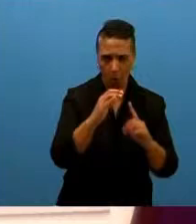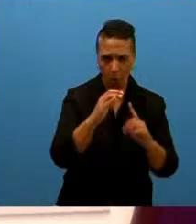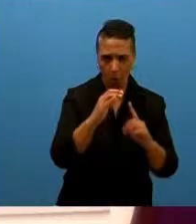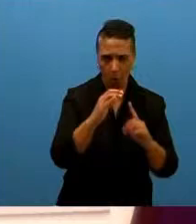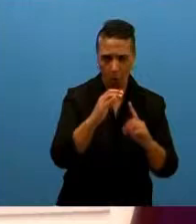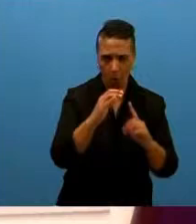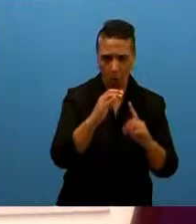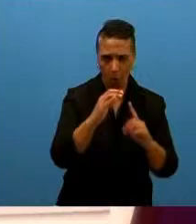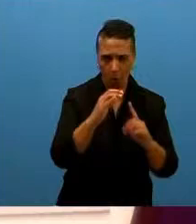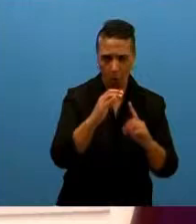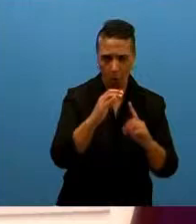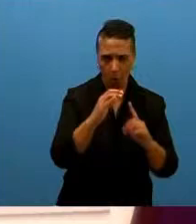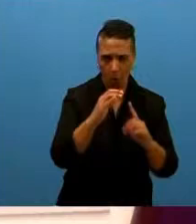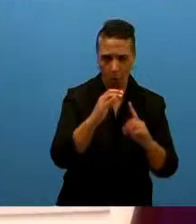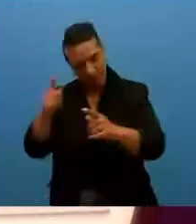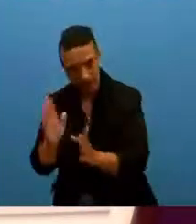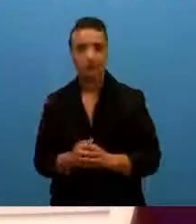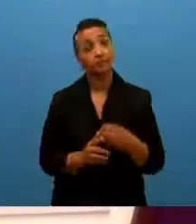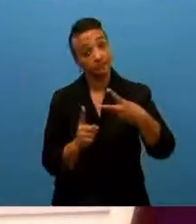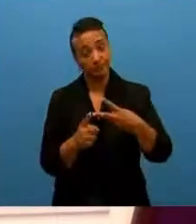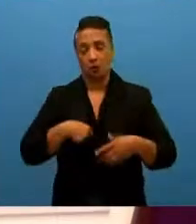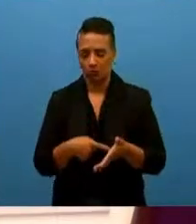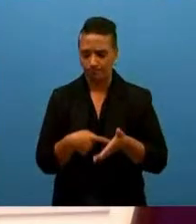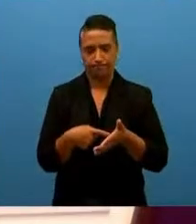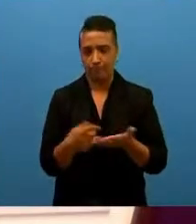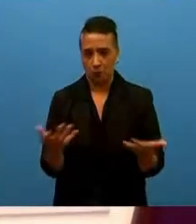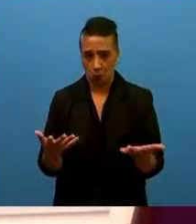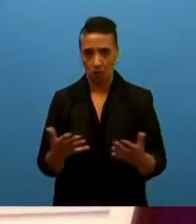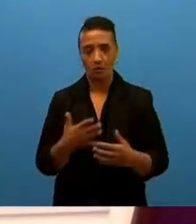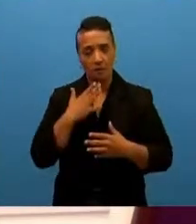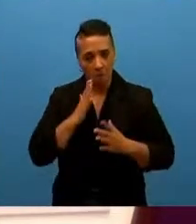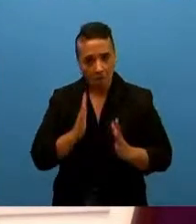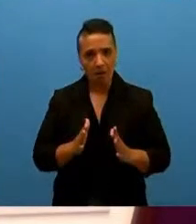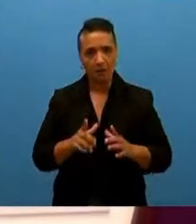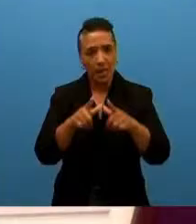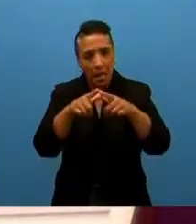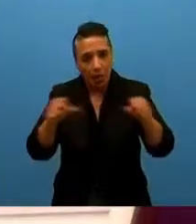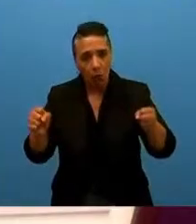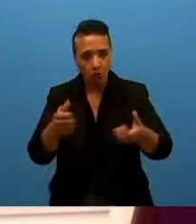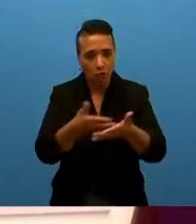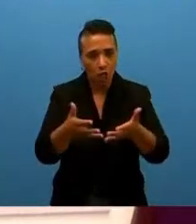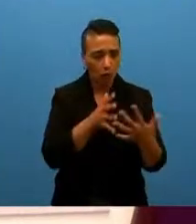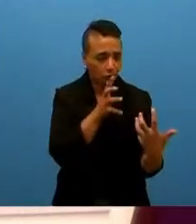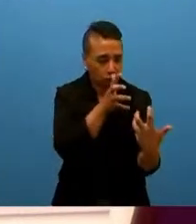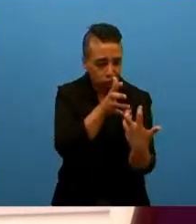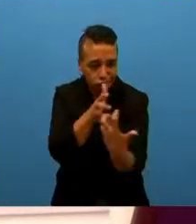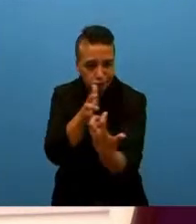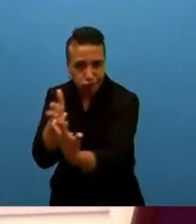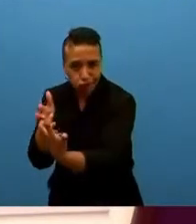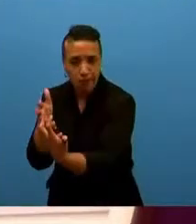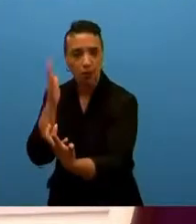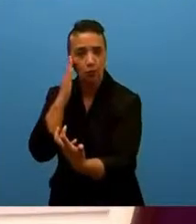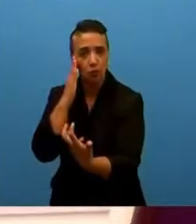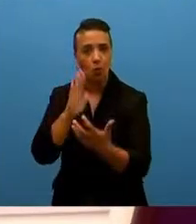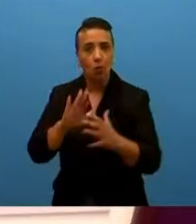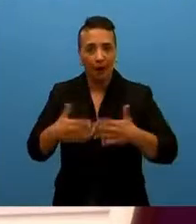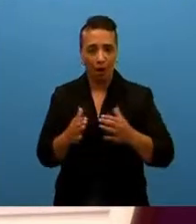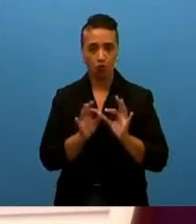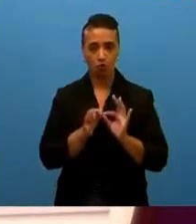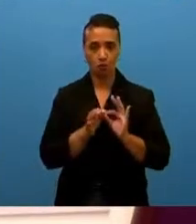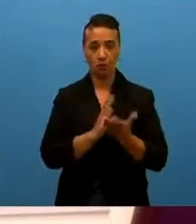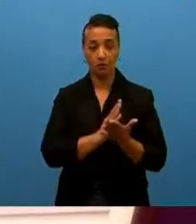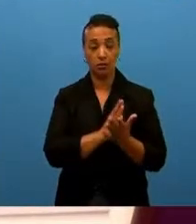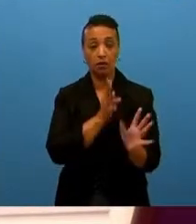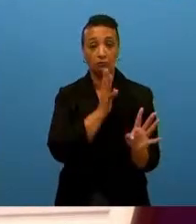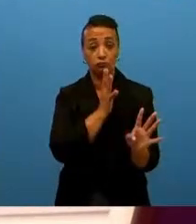Second, we emphasize the importance of ensuring linguistic accessibility through interpretation services